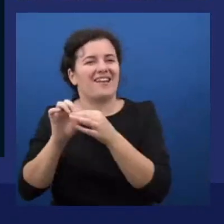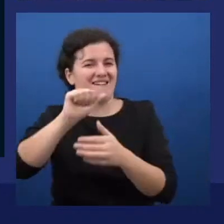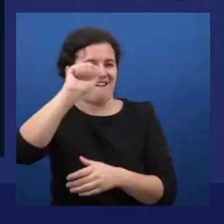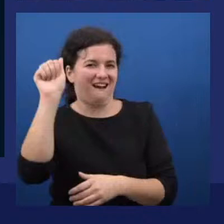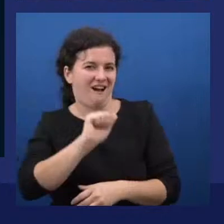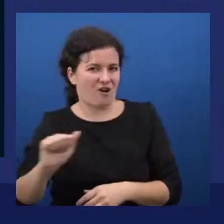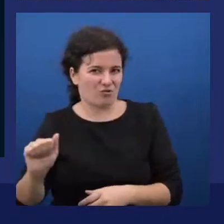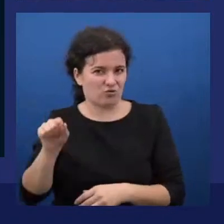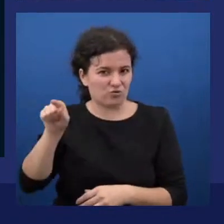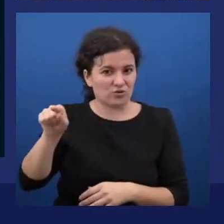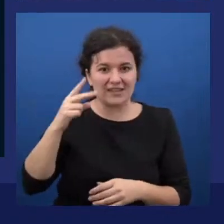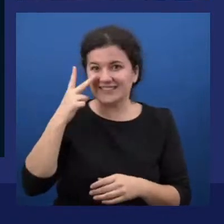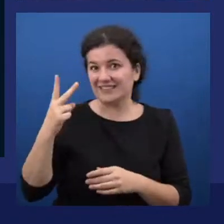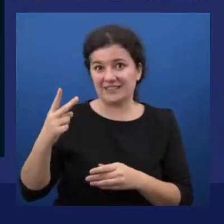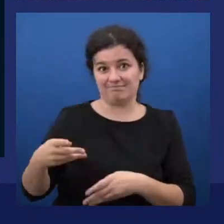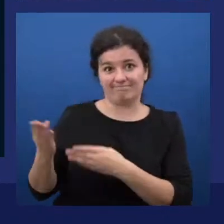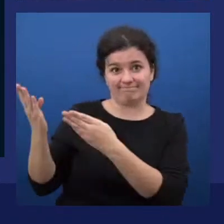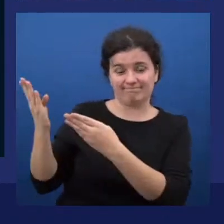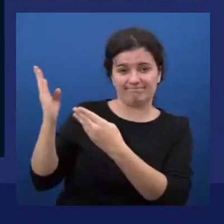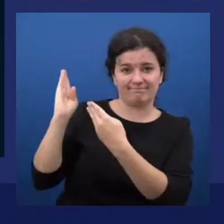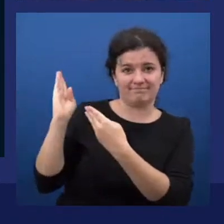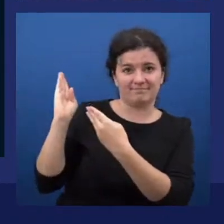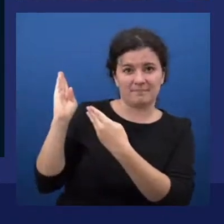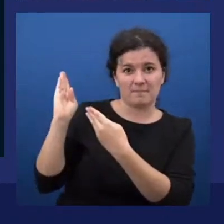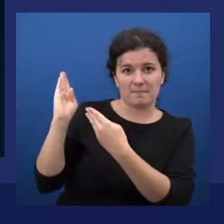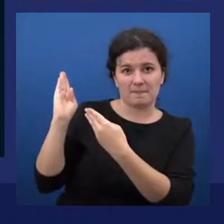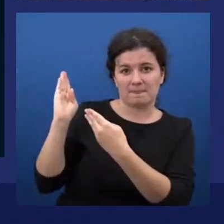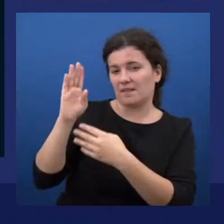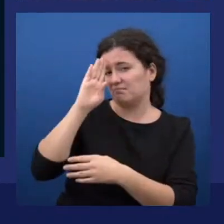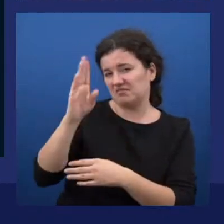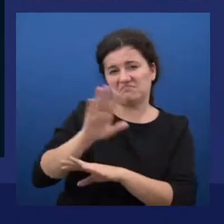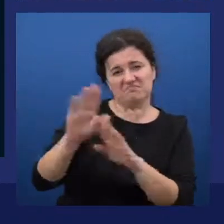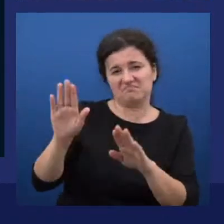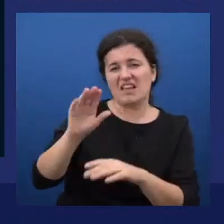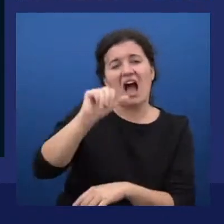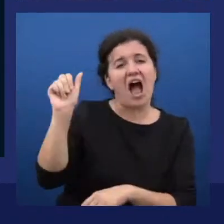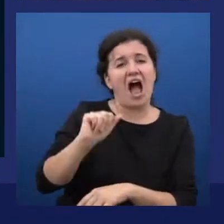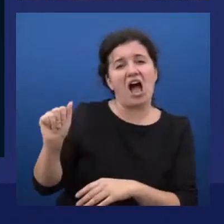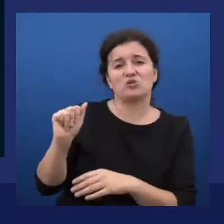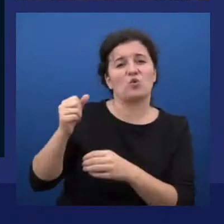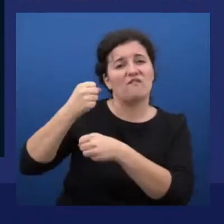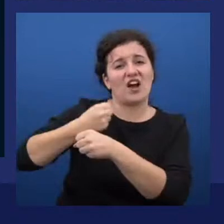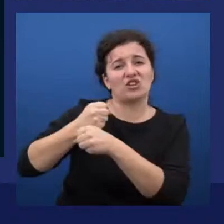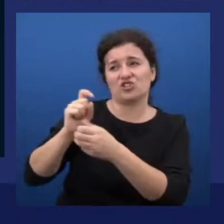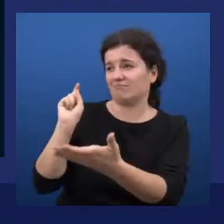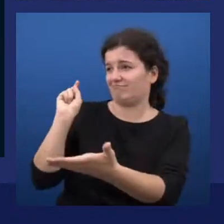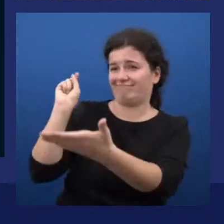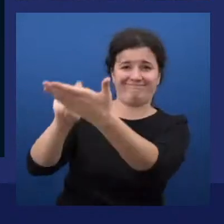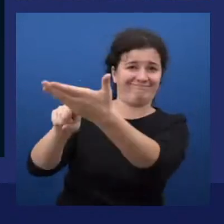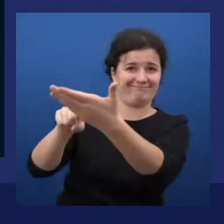pretty straightforward. That Azure function here, and then